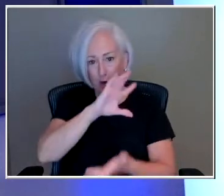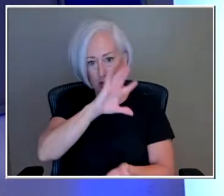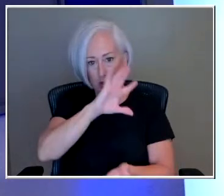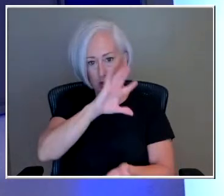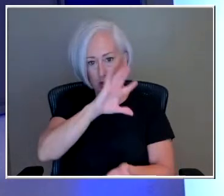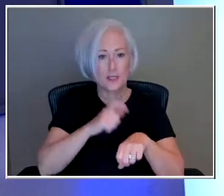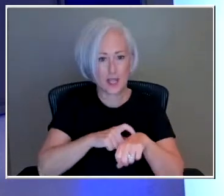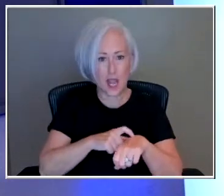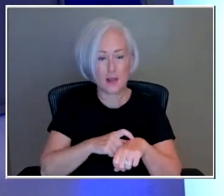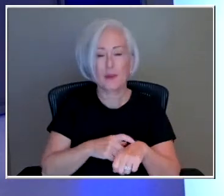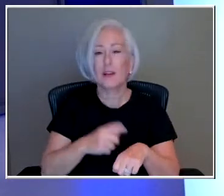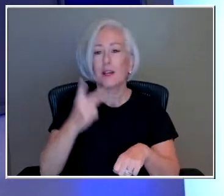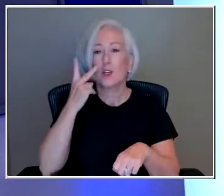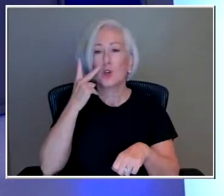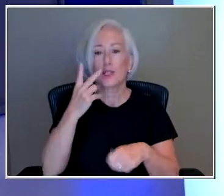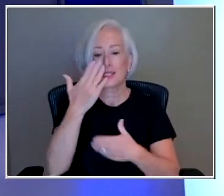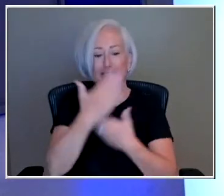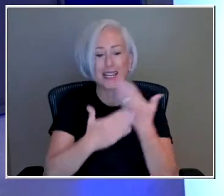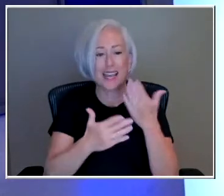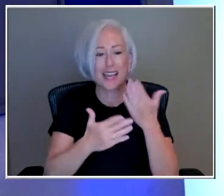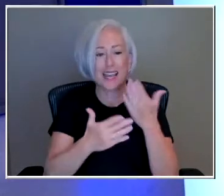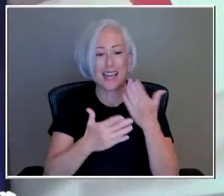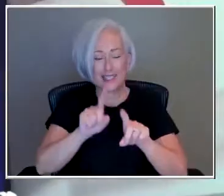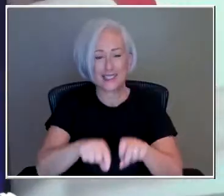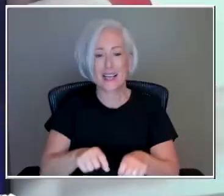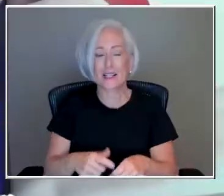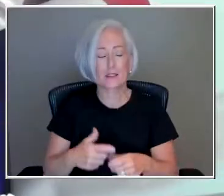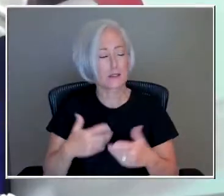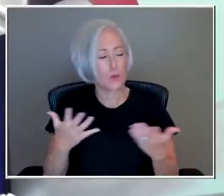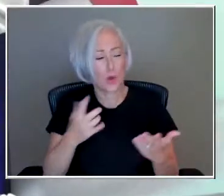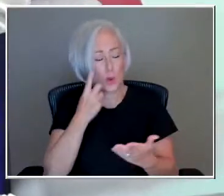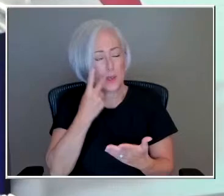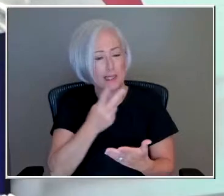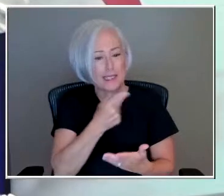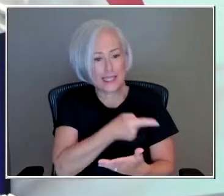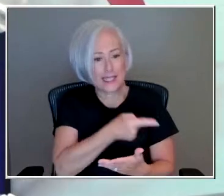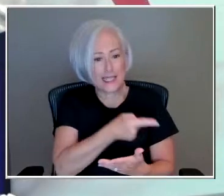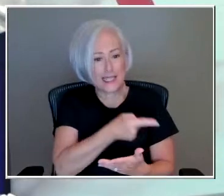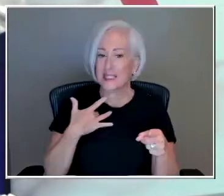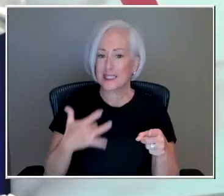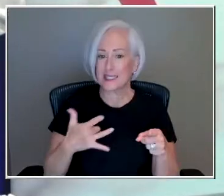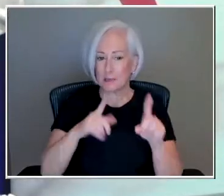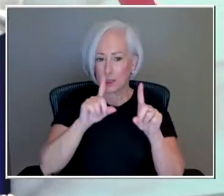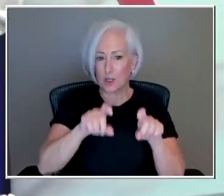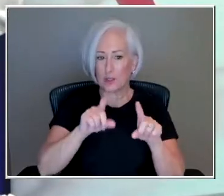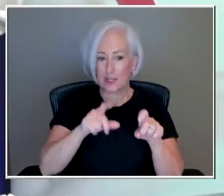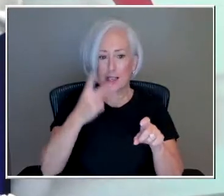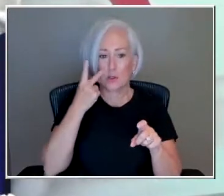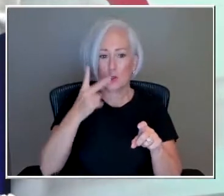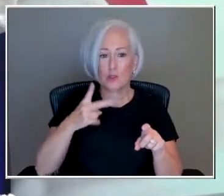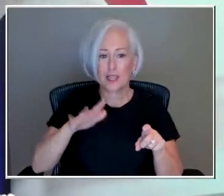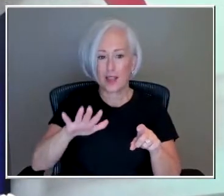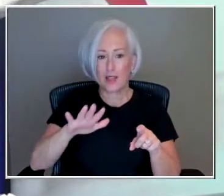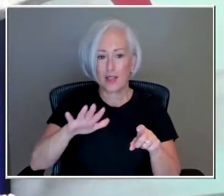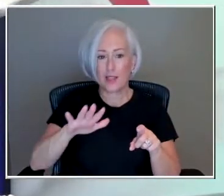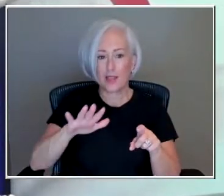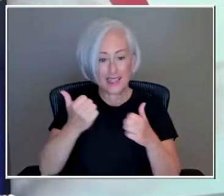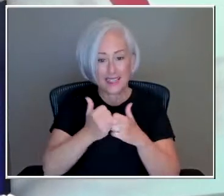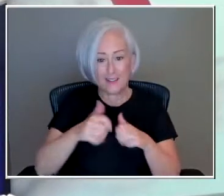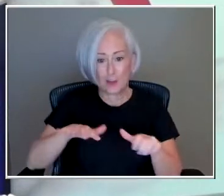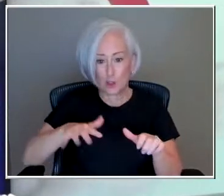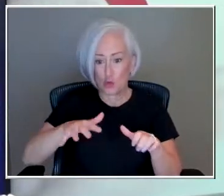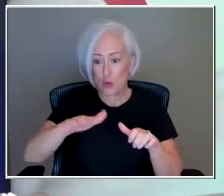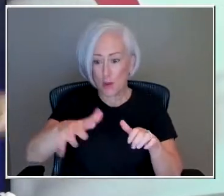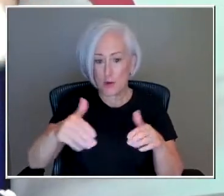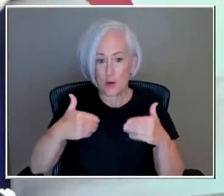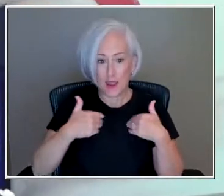So tell us about what we're seeing here. So these are typical tests used to test people's tremor. And you can see people who have essential tremor have a very